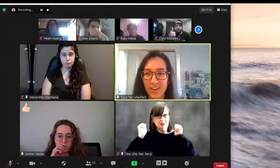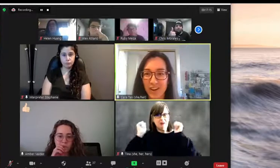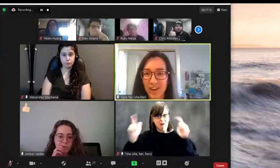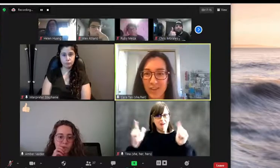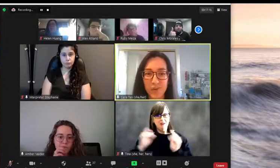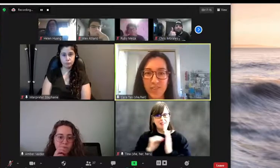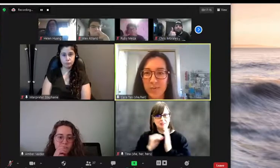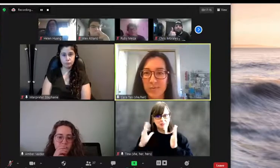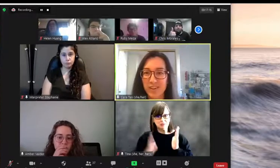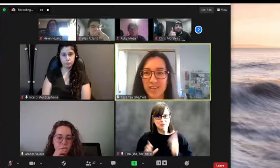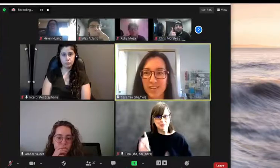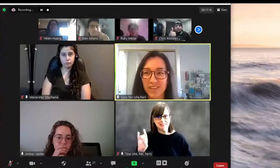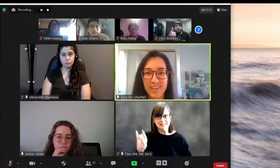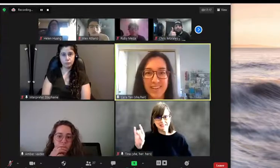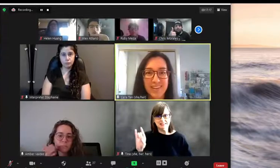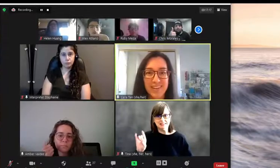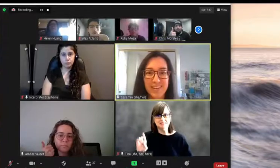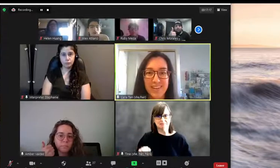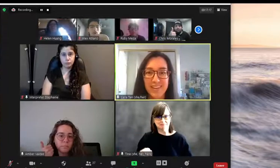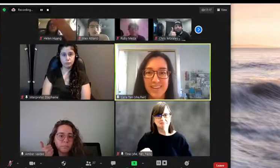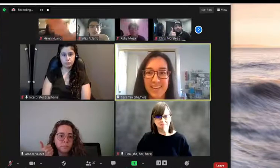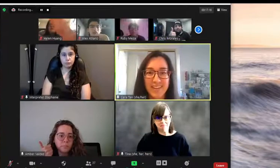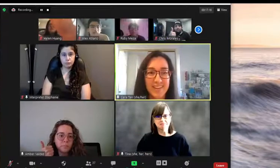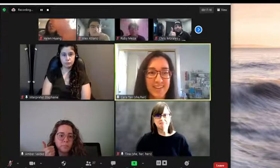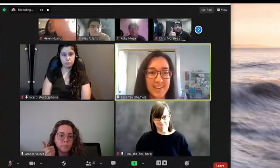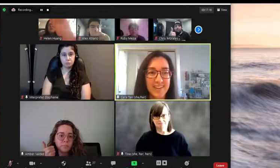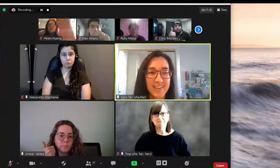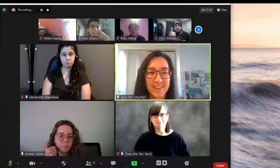Okay, I've got one thumbs down.